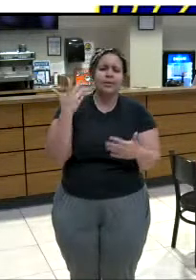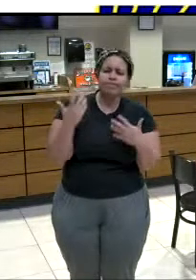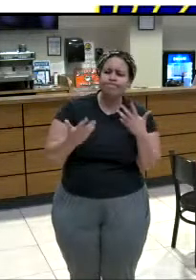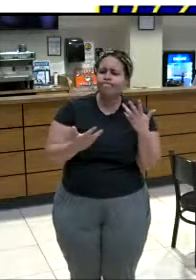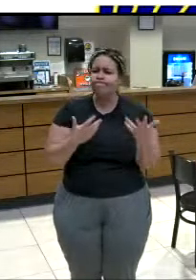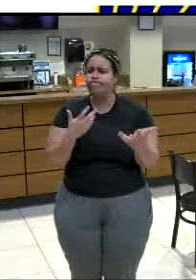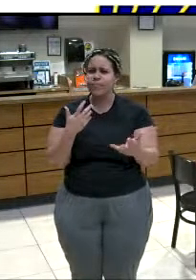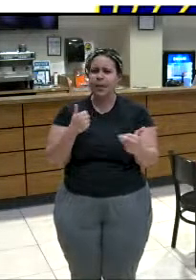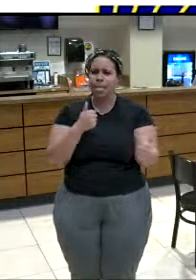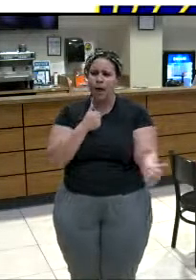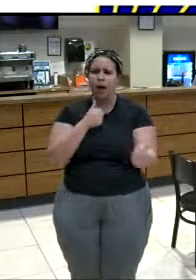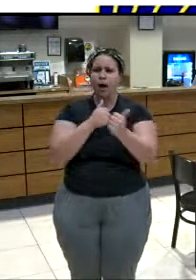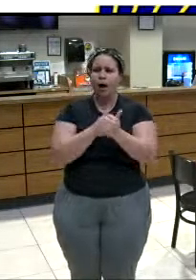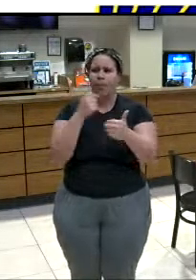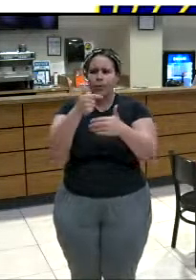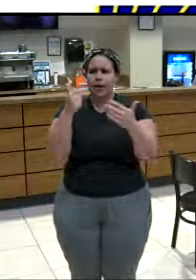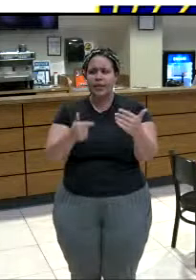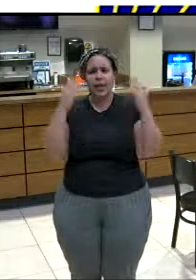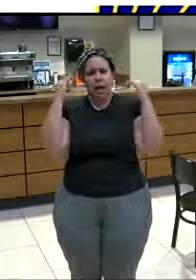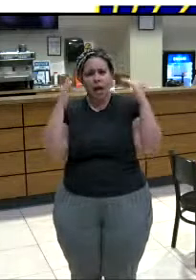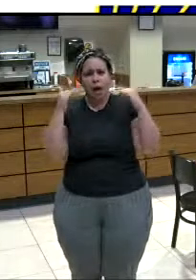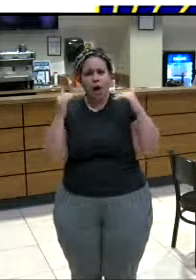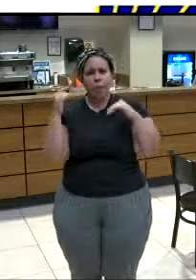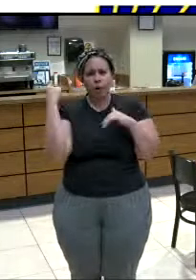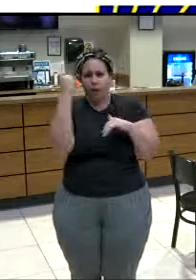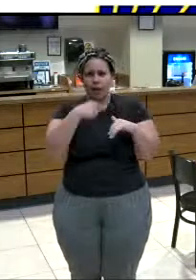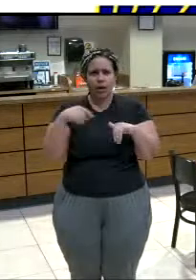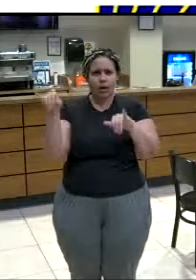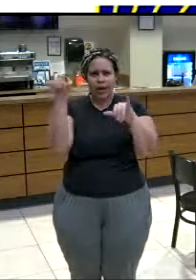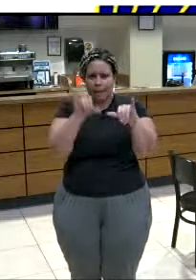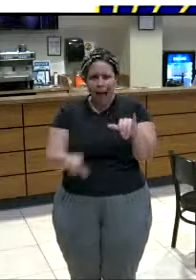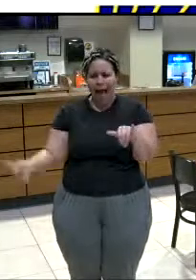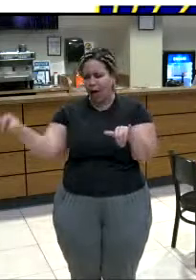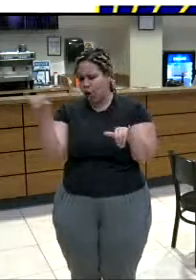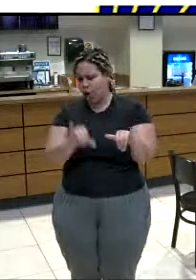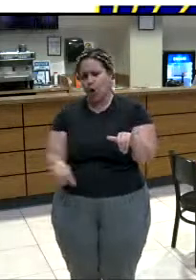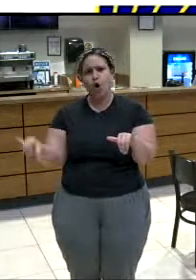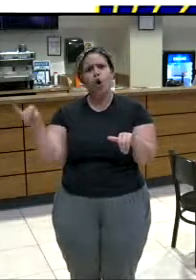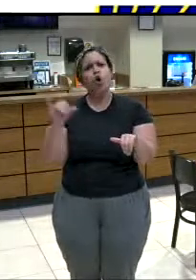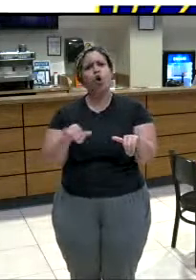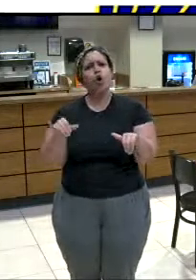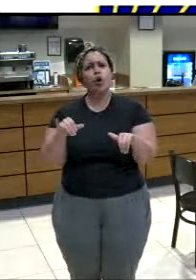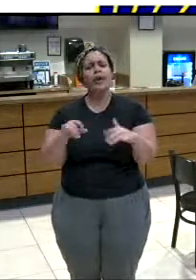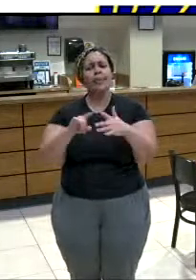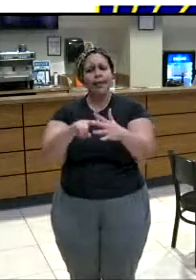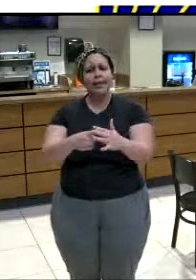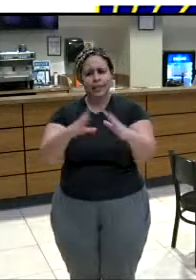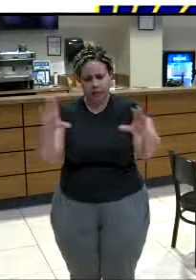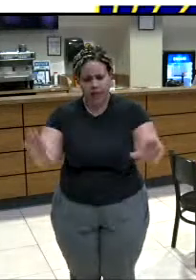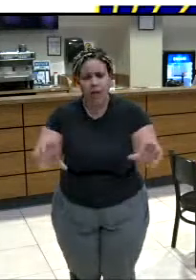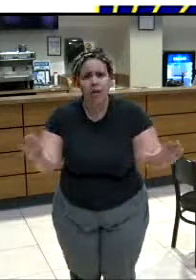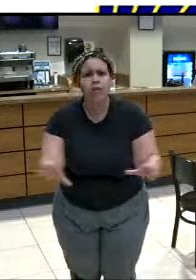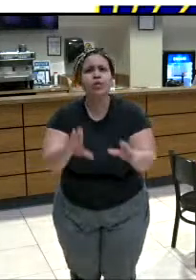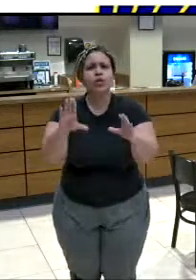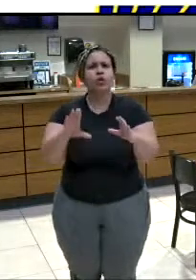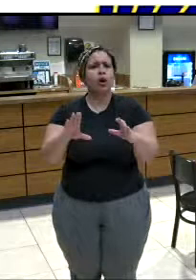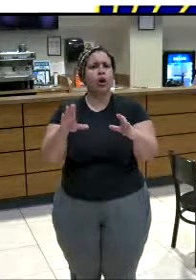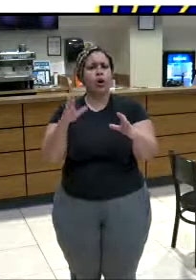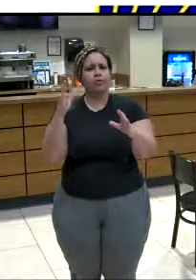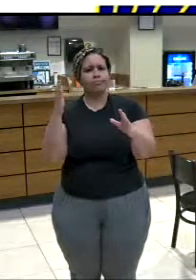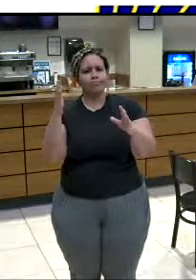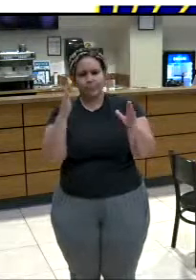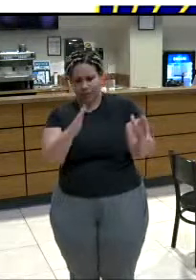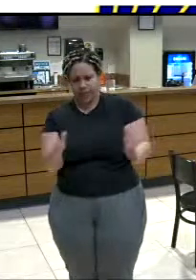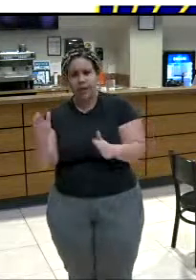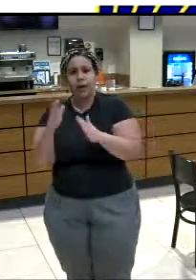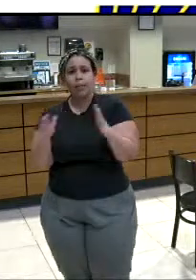updates hopefully will start to look like a pattern. We want to tell you what is the initiative and why is it important to us? How does it connect